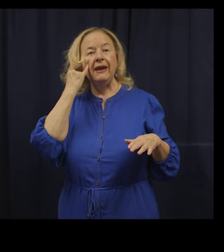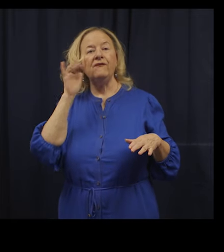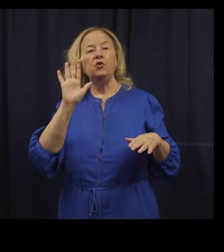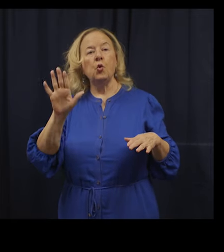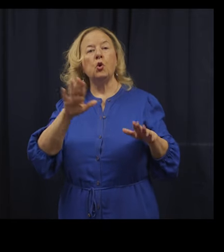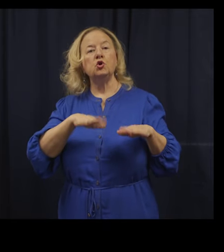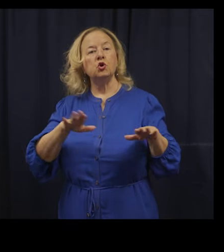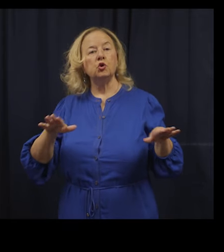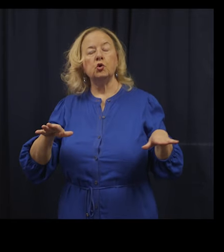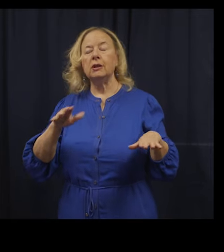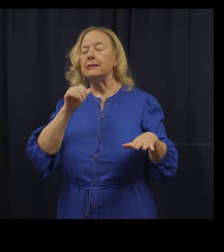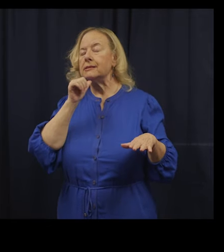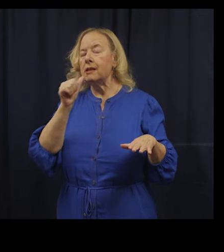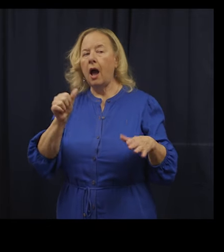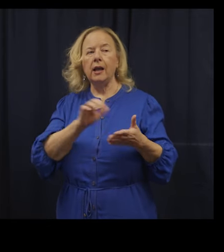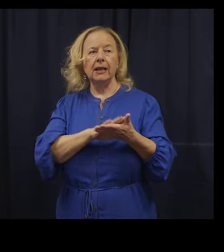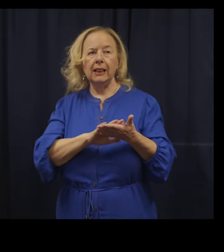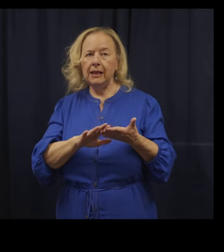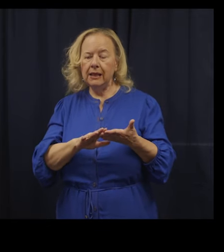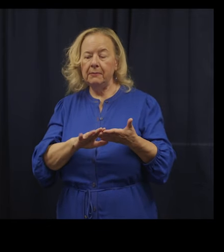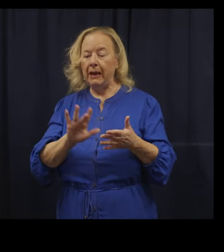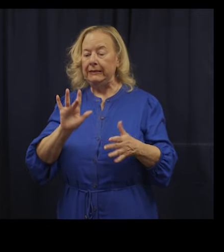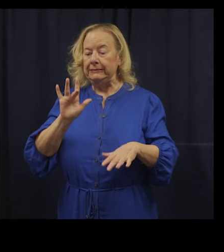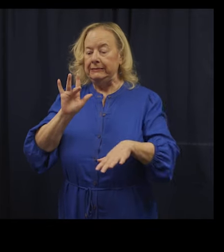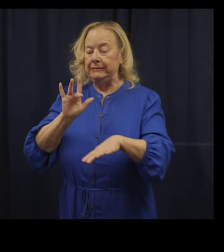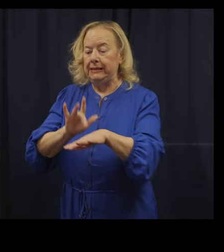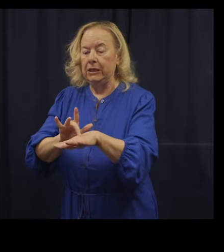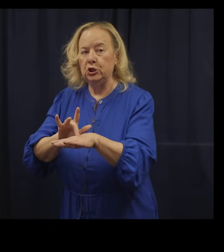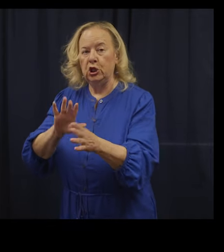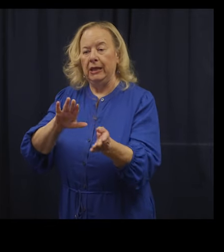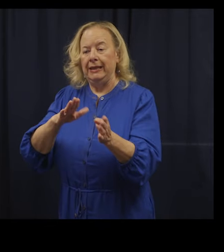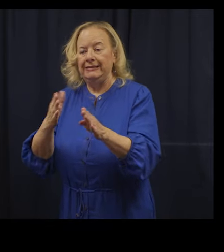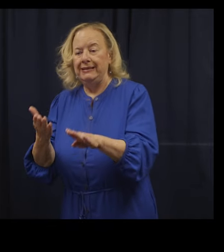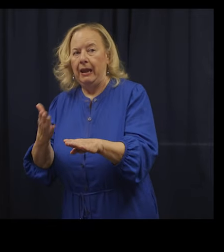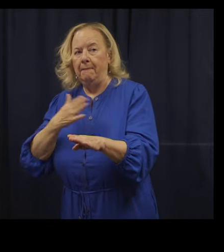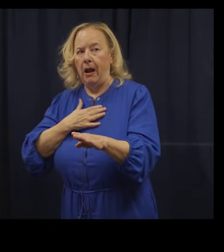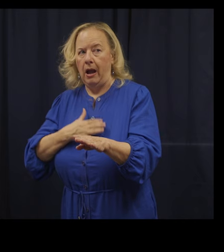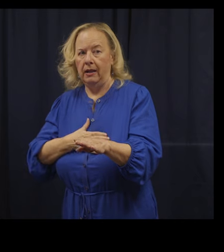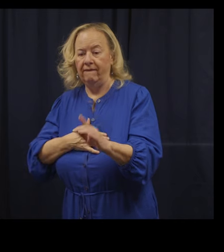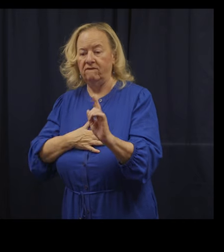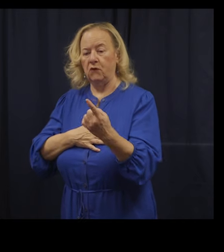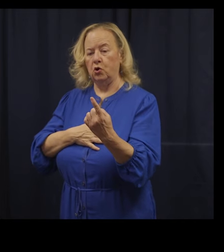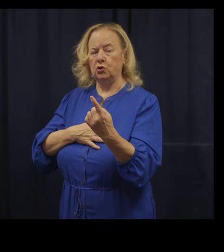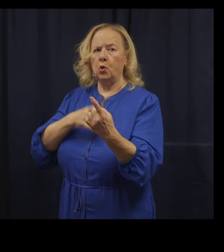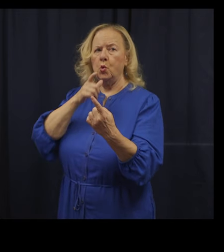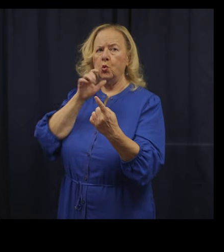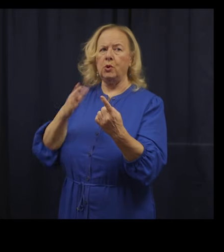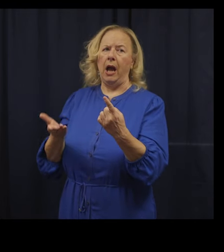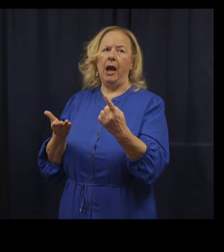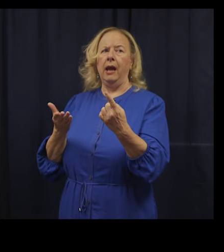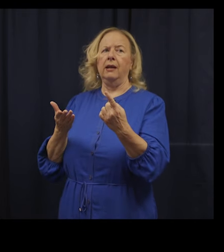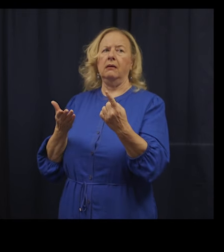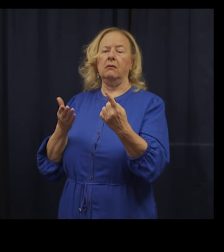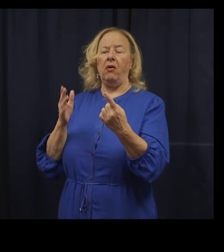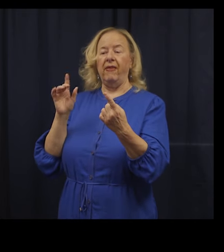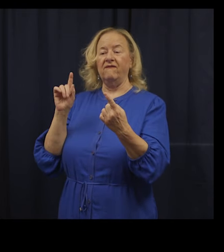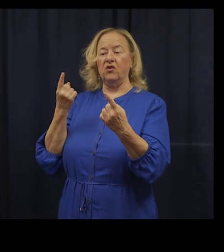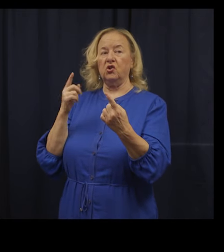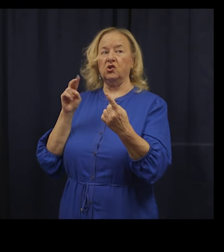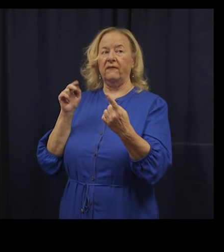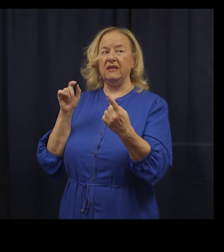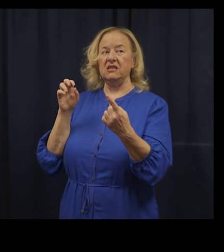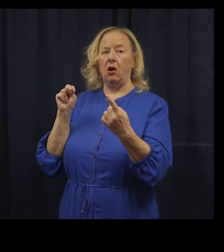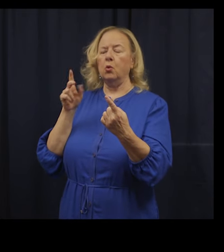is unclean by touching a dead body, first off, who just died? Anybody die on that first day of